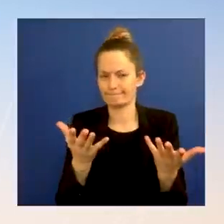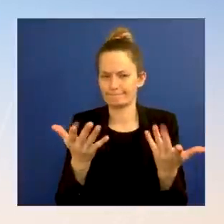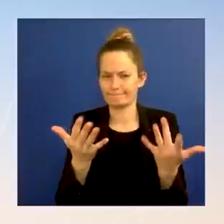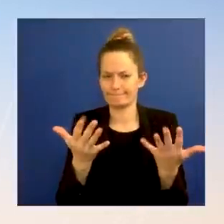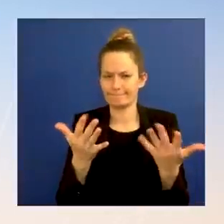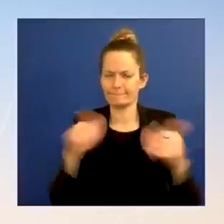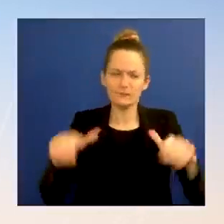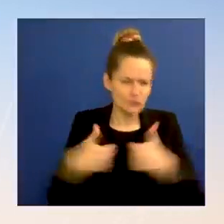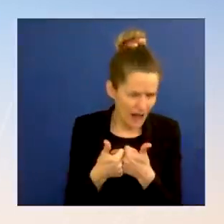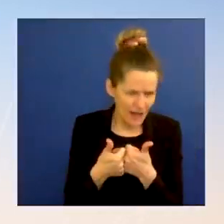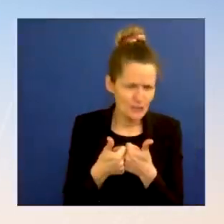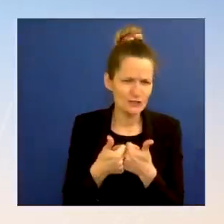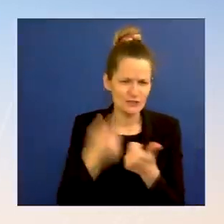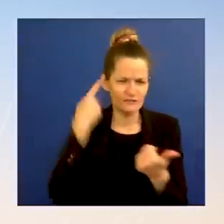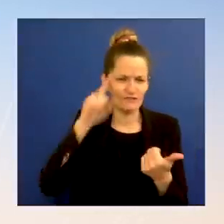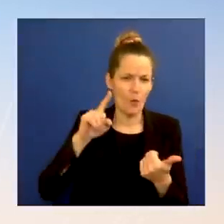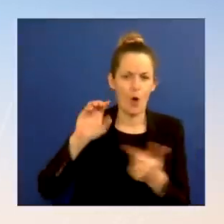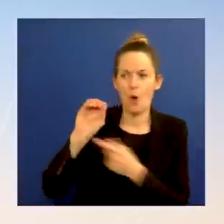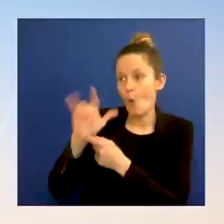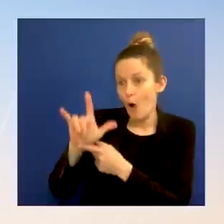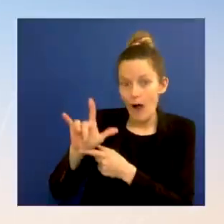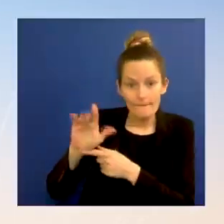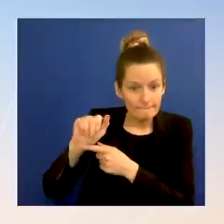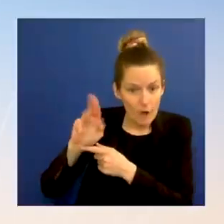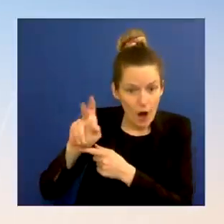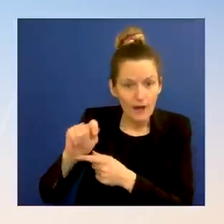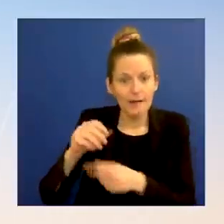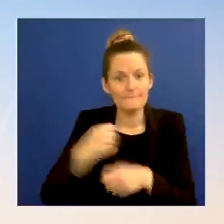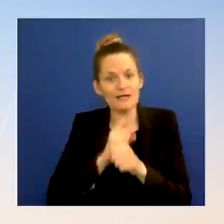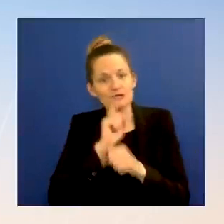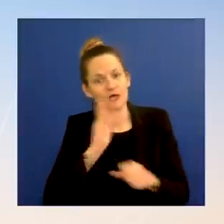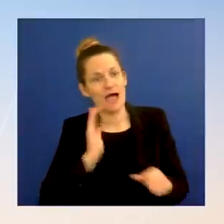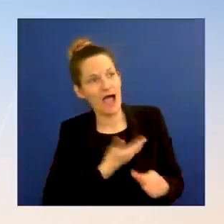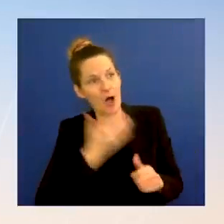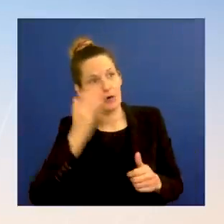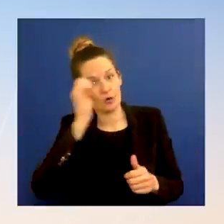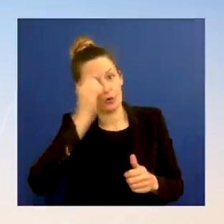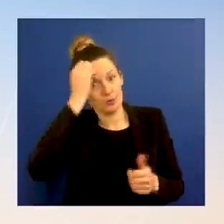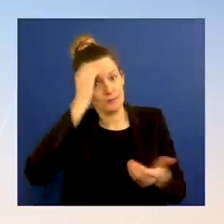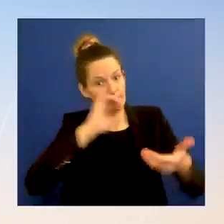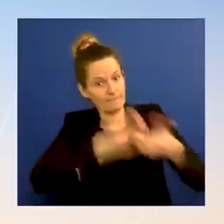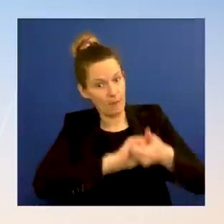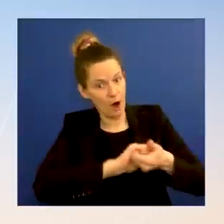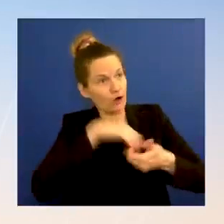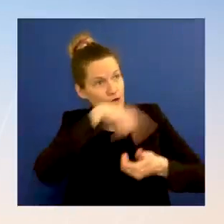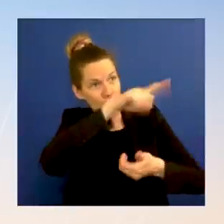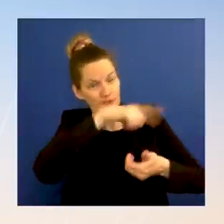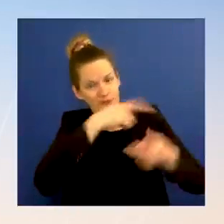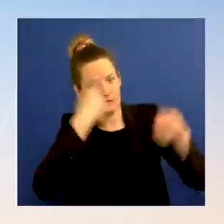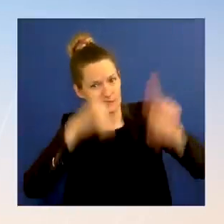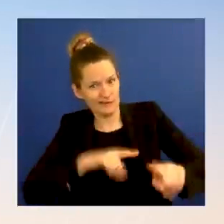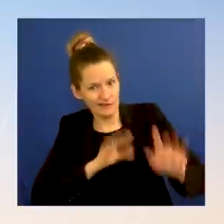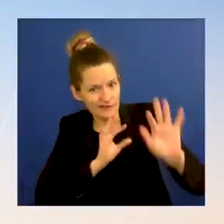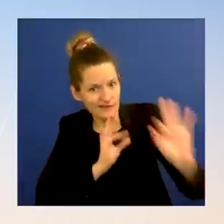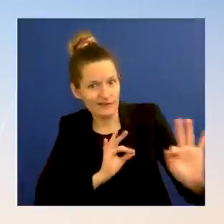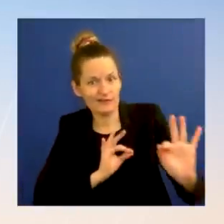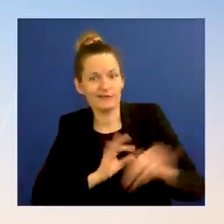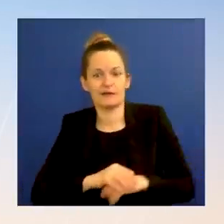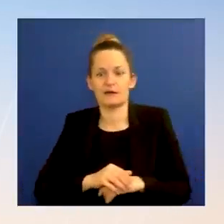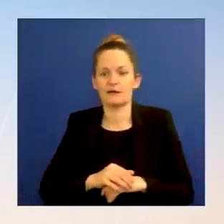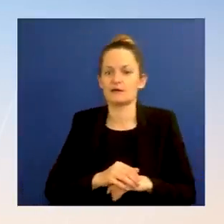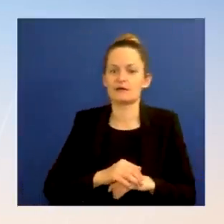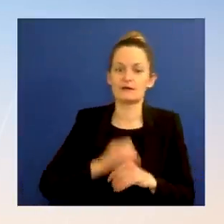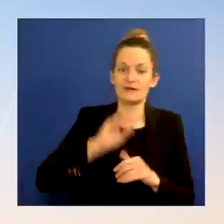we were unified with our European partners. Those engagements with the private sector began, I mean, they continued back in the fall, but as it relates to